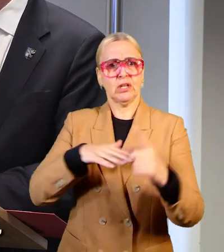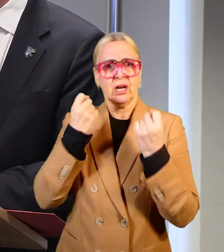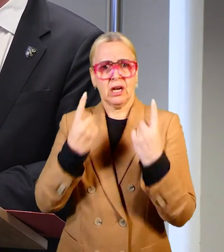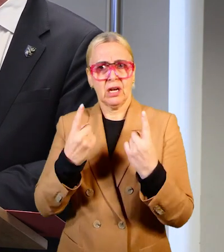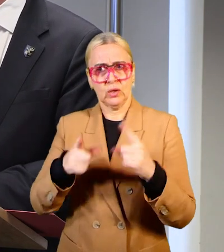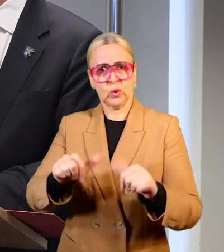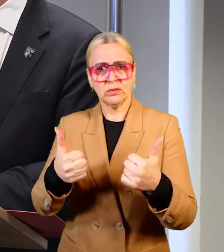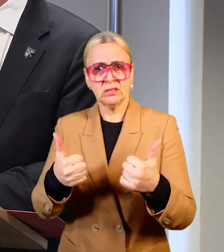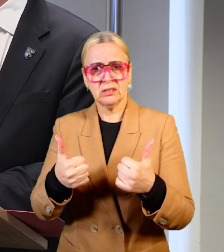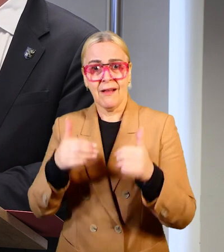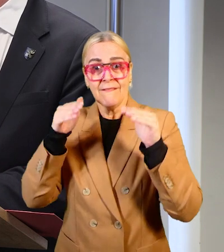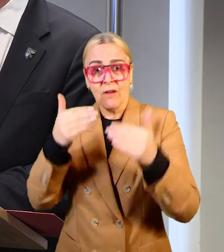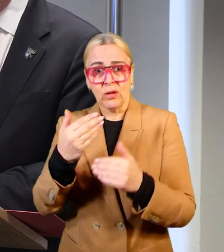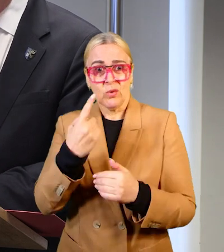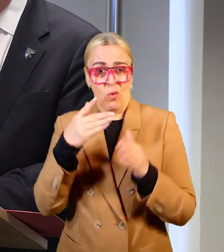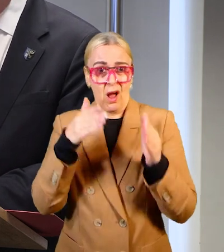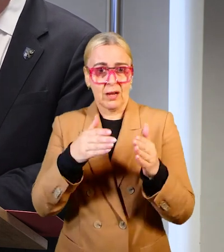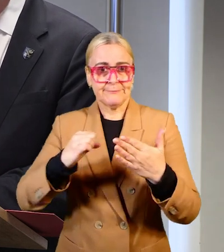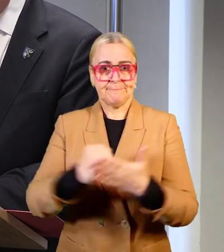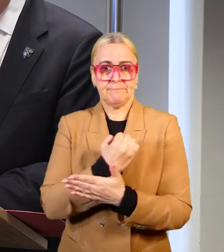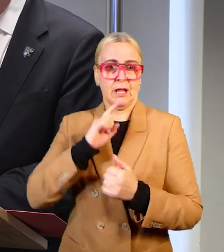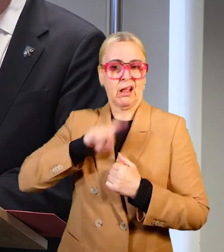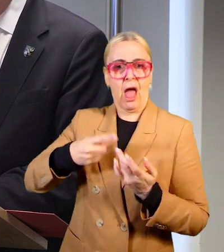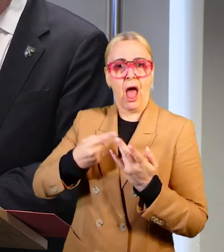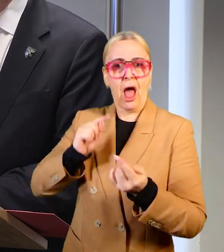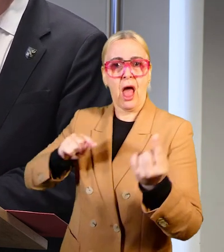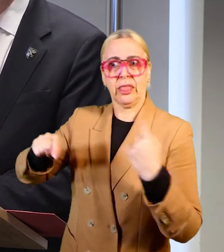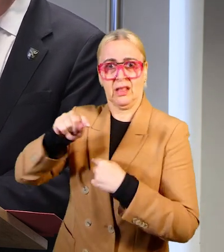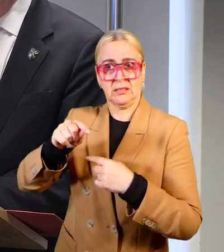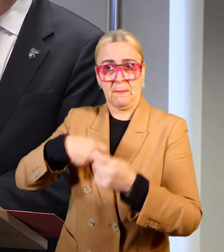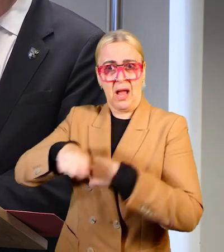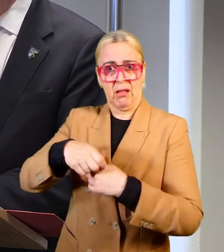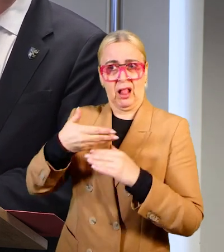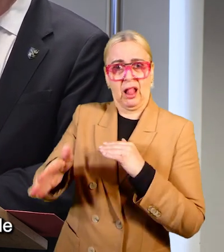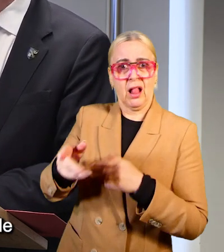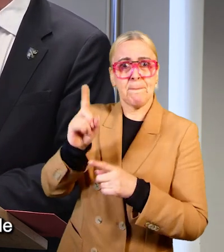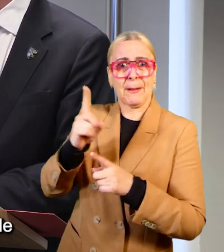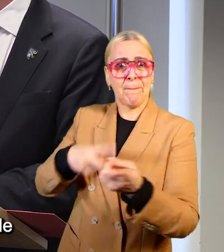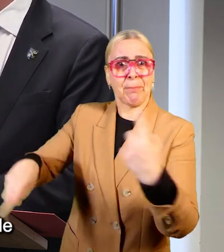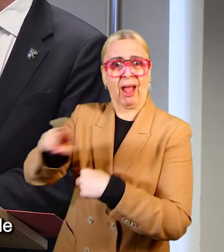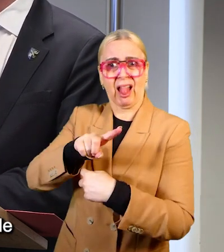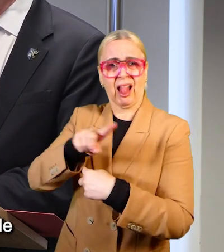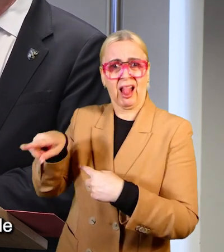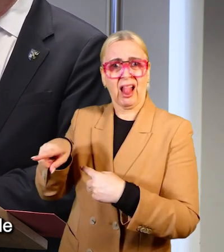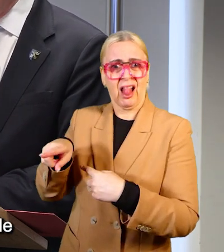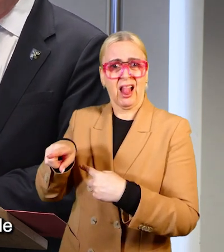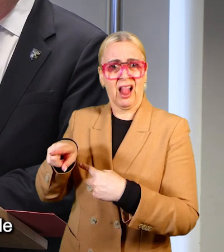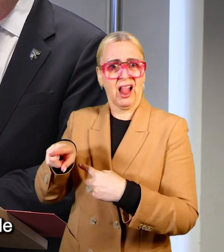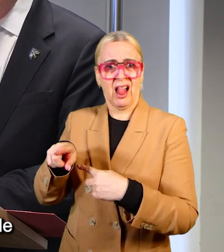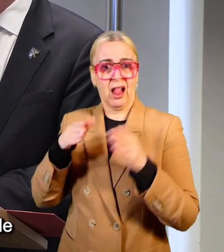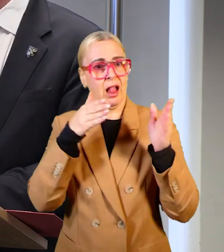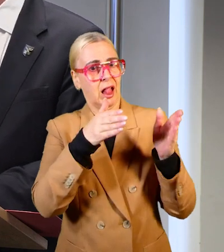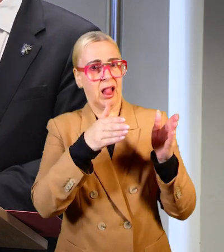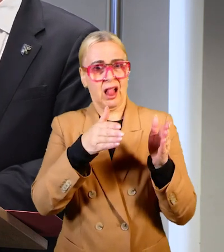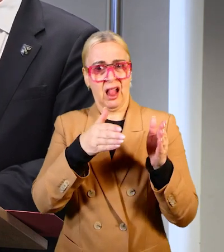elsewhere, and with it, its limited resources. While targeting money to areas of high deprivation is